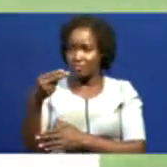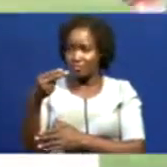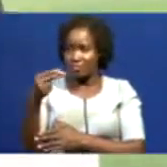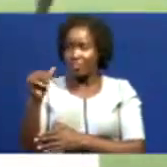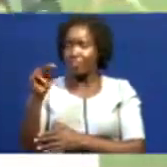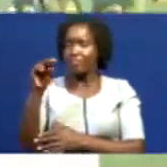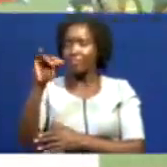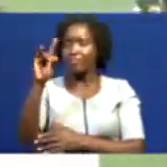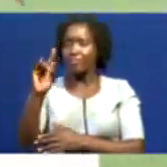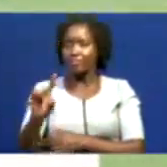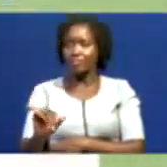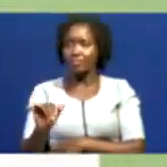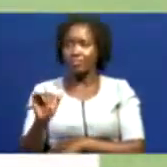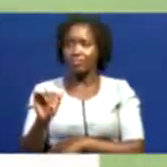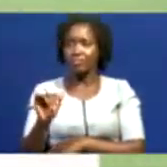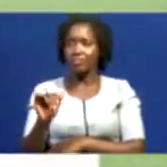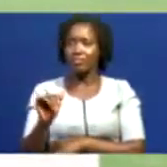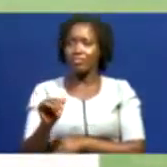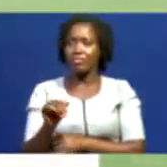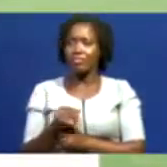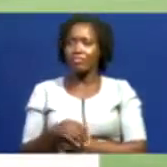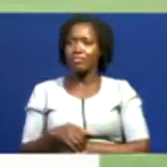kick.